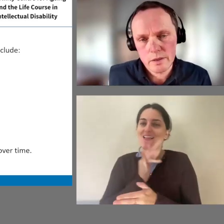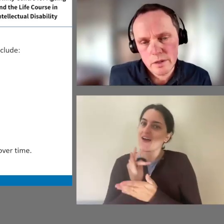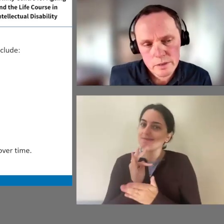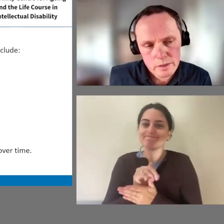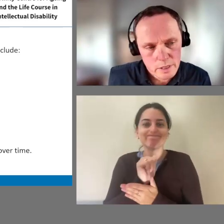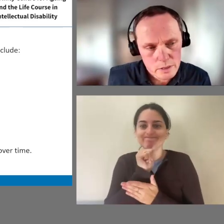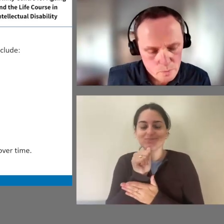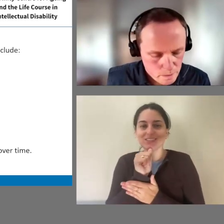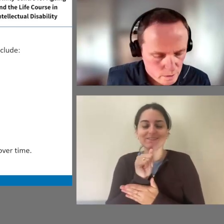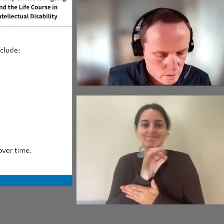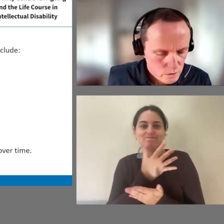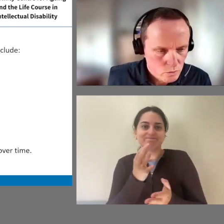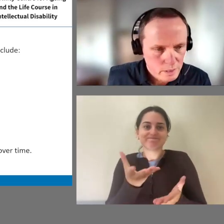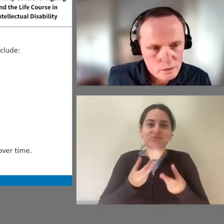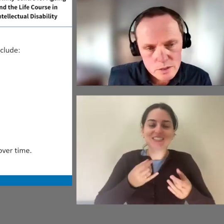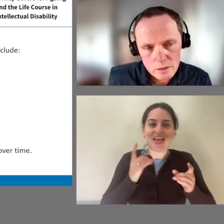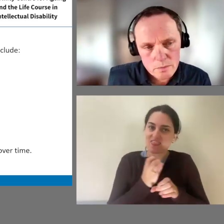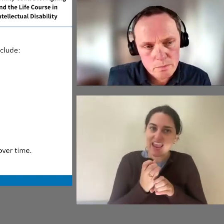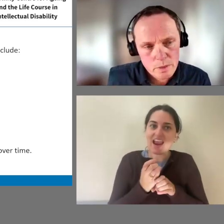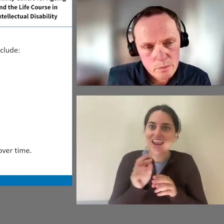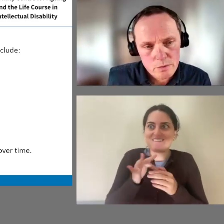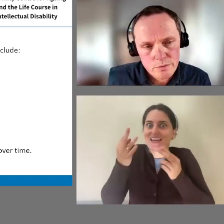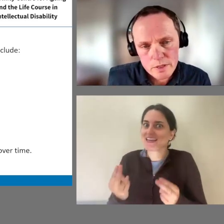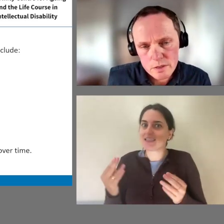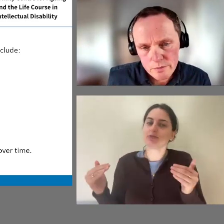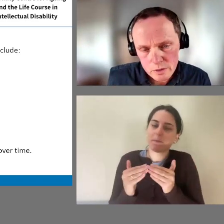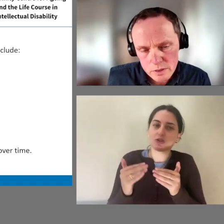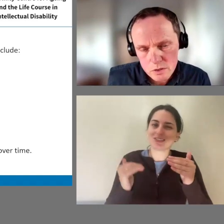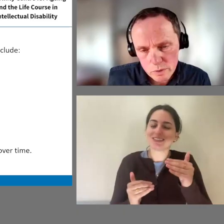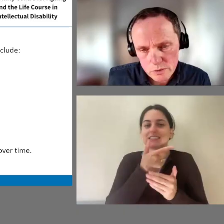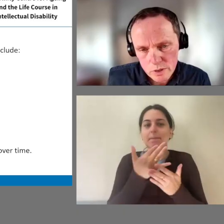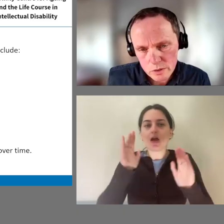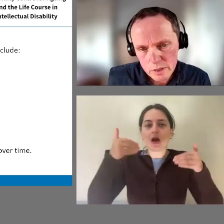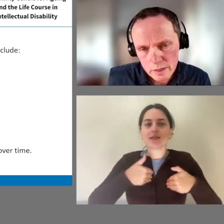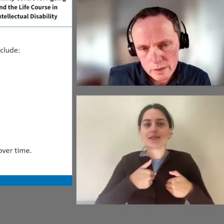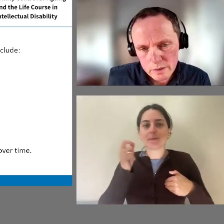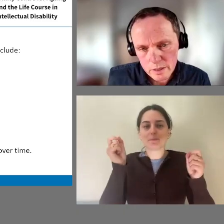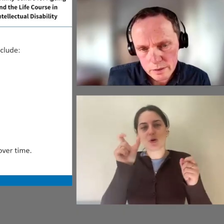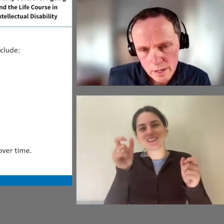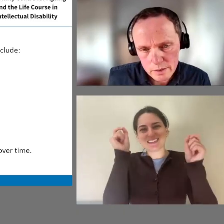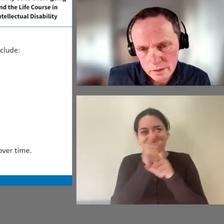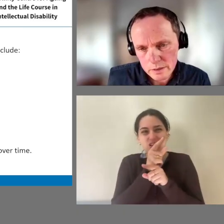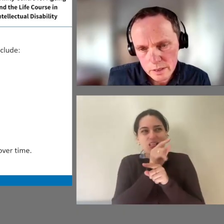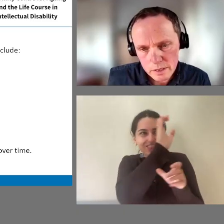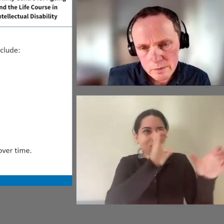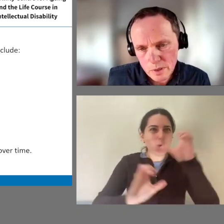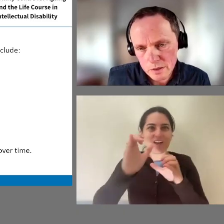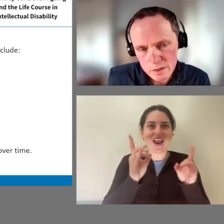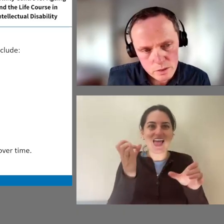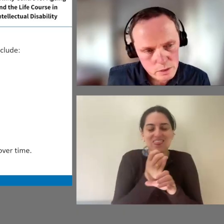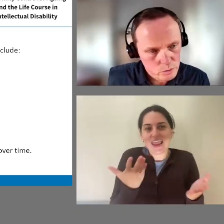the healthcare that they need. So many autistic people face difficulties when they try to get the healthcare